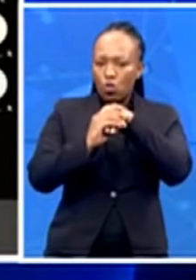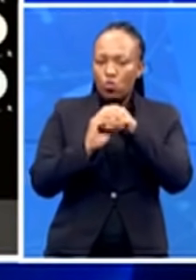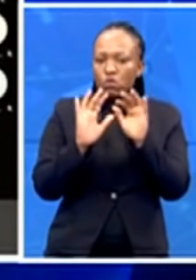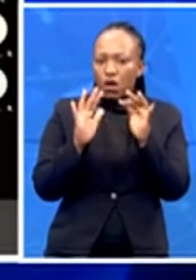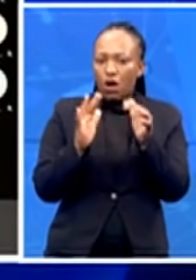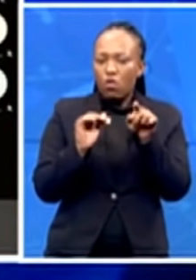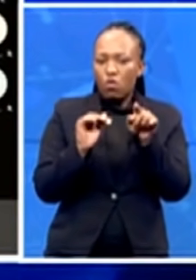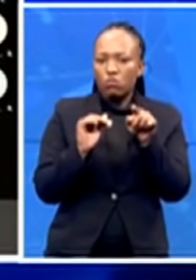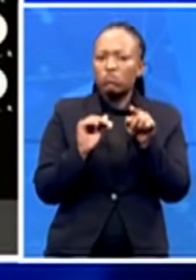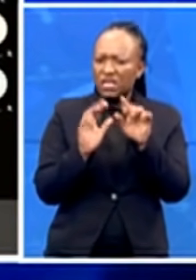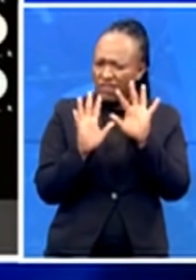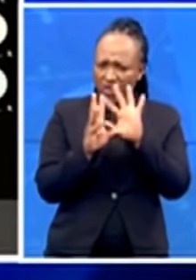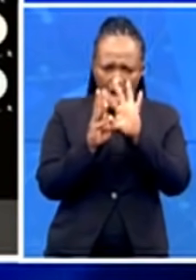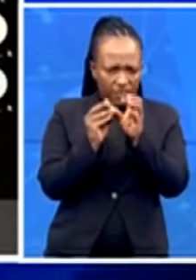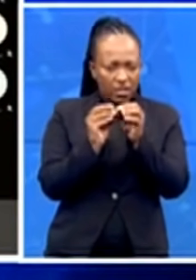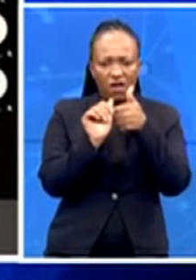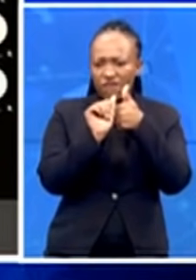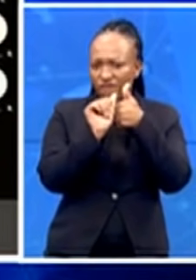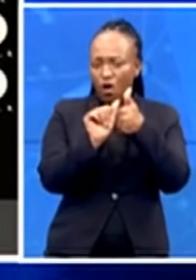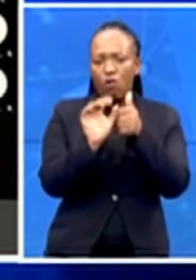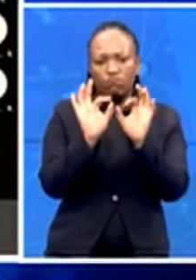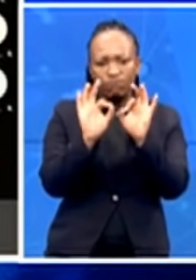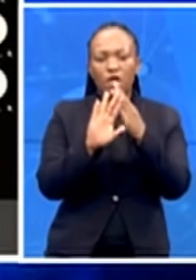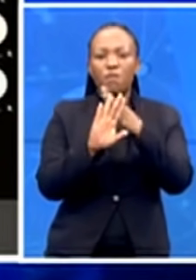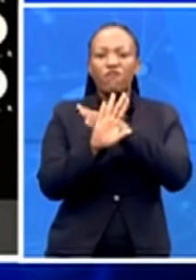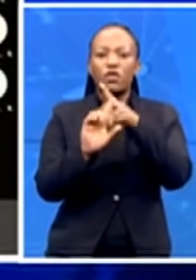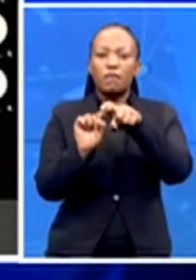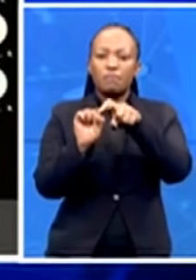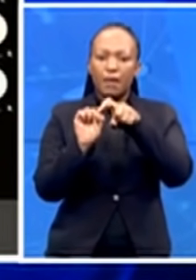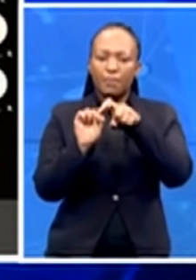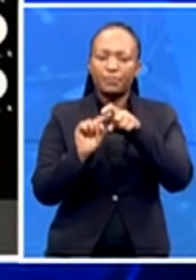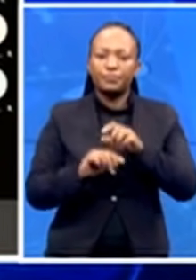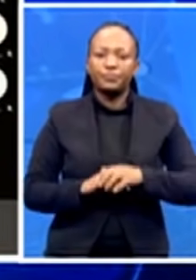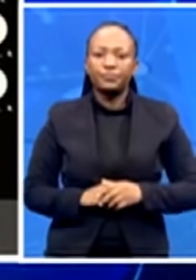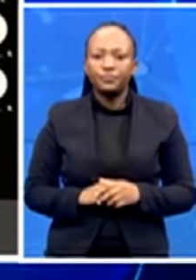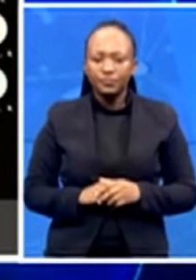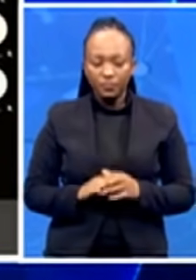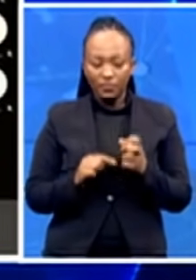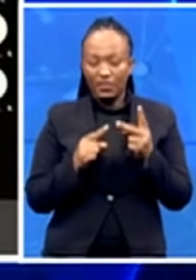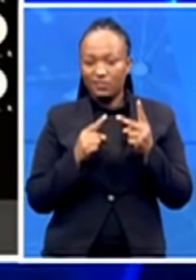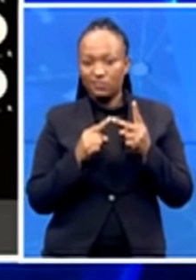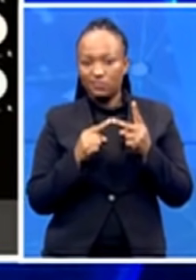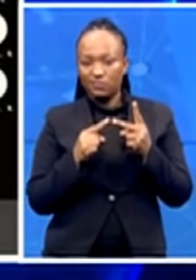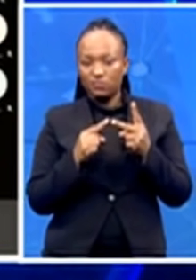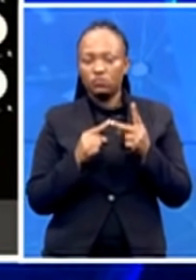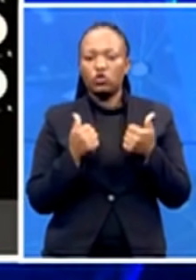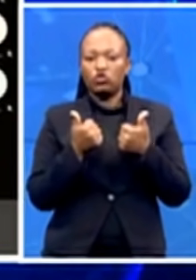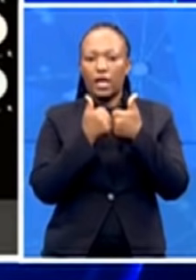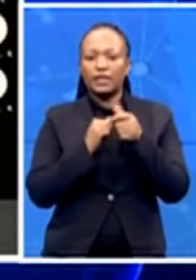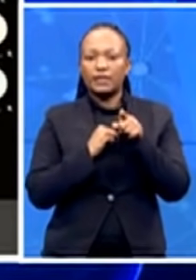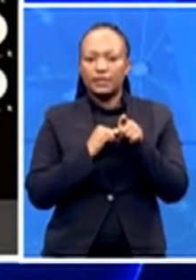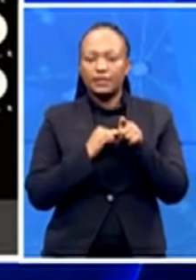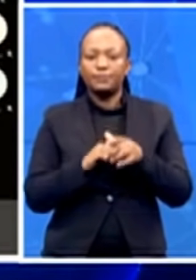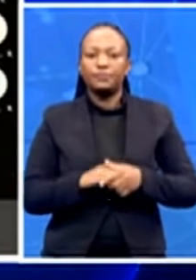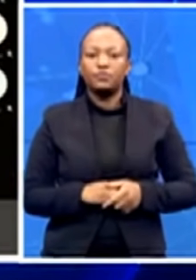his suspension. On the second leg of the challenge, the grounds upon which Mr. Magashule challenges his